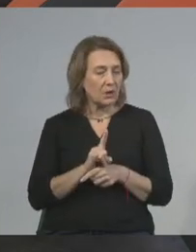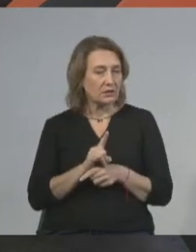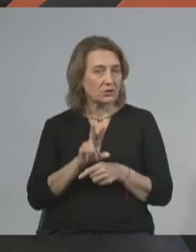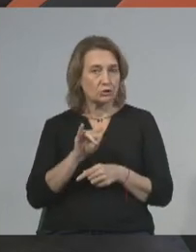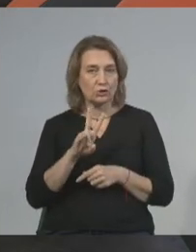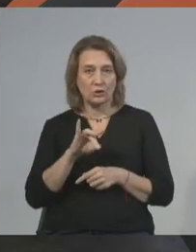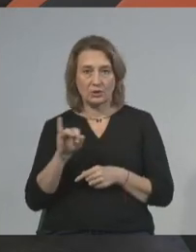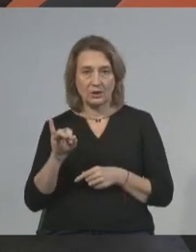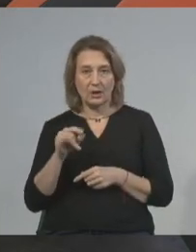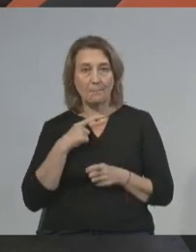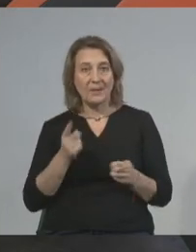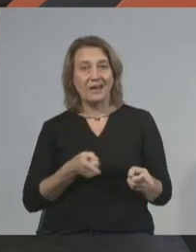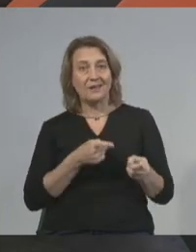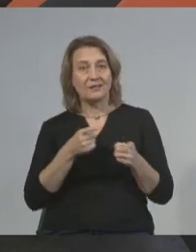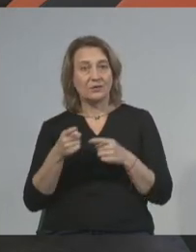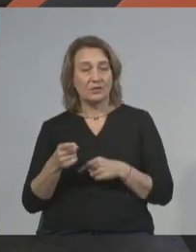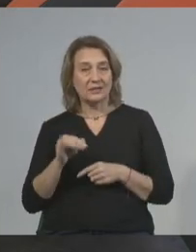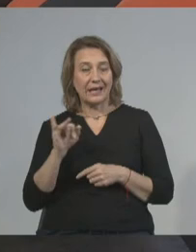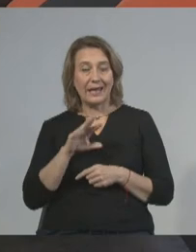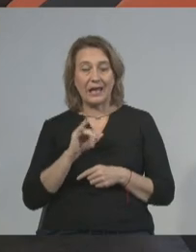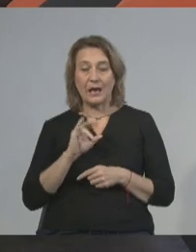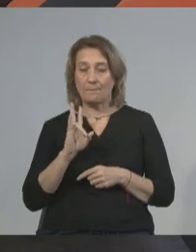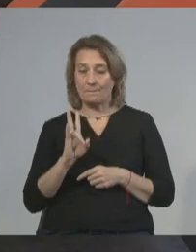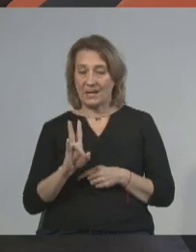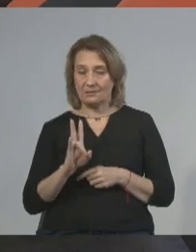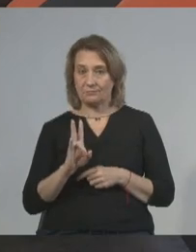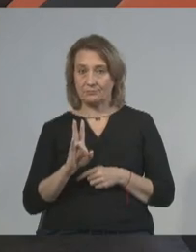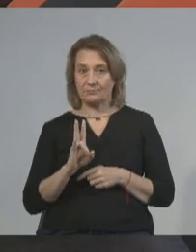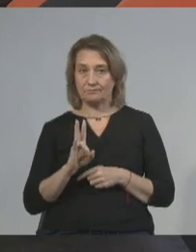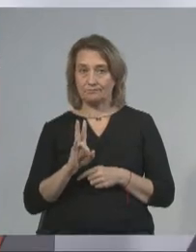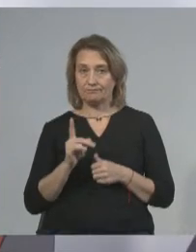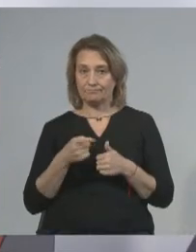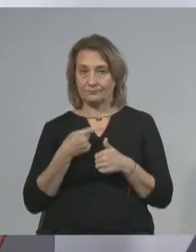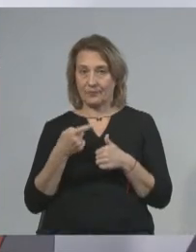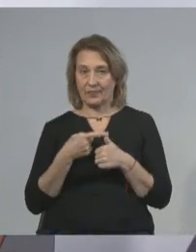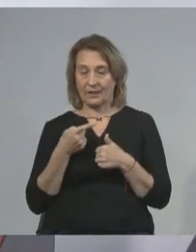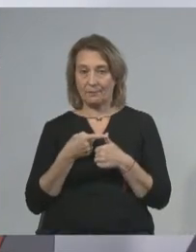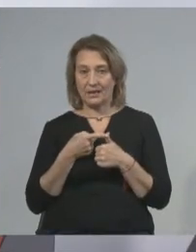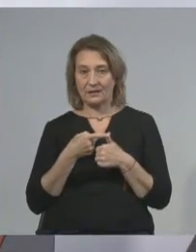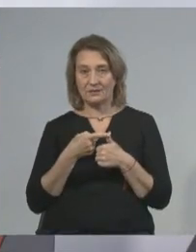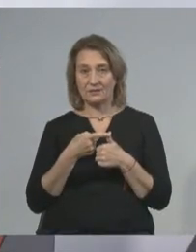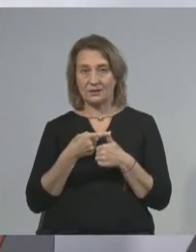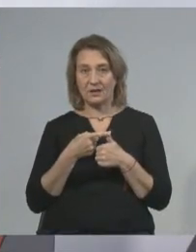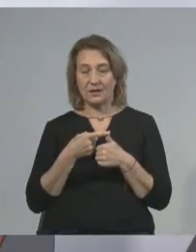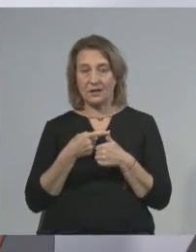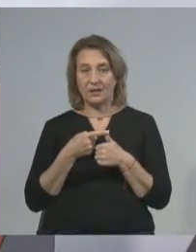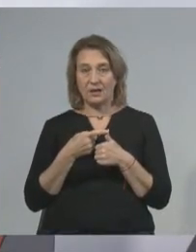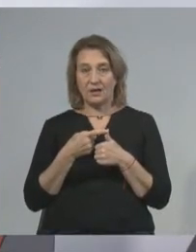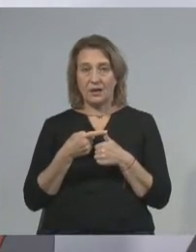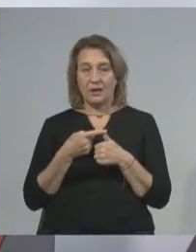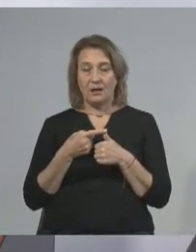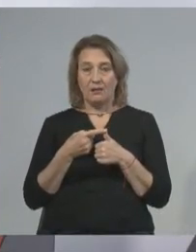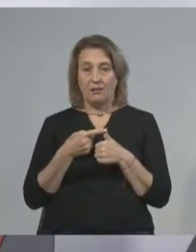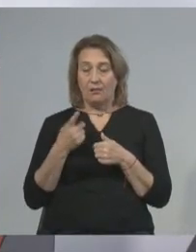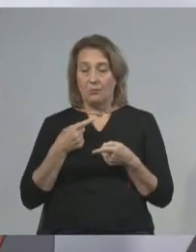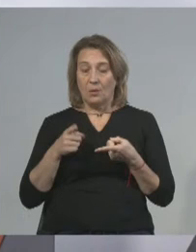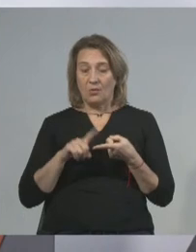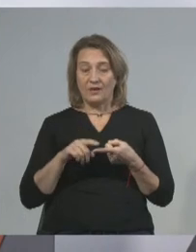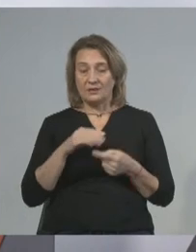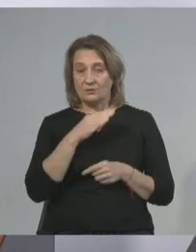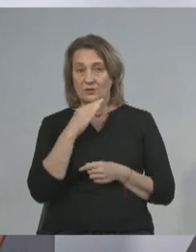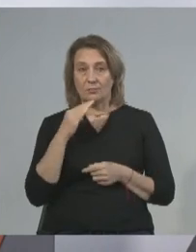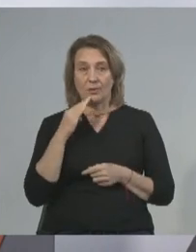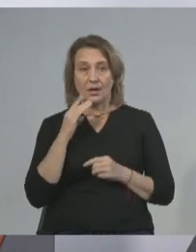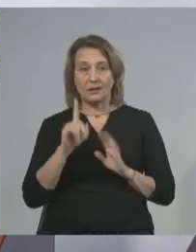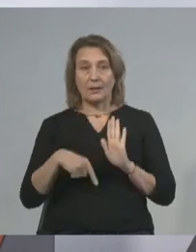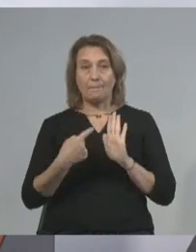any manipulation so we now switched to giving particular names and a lot of questions we